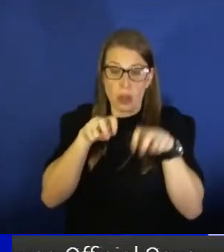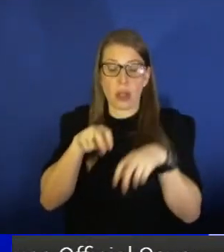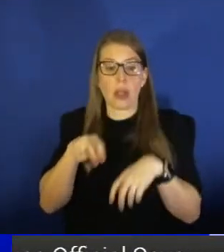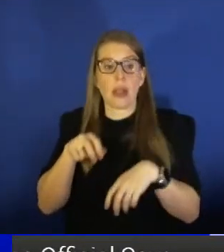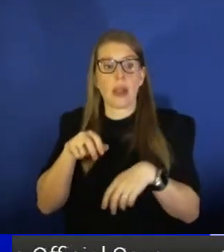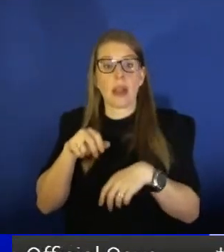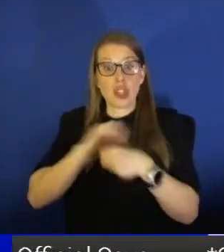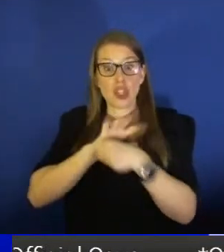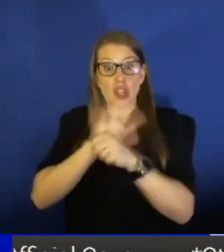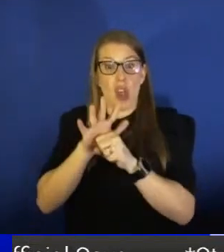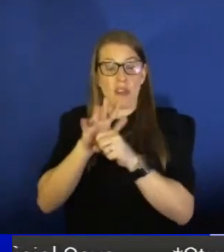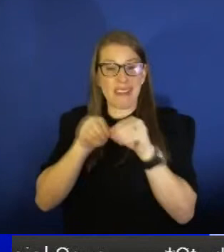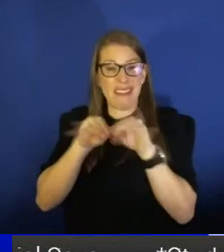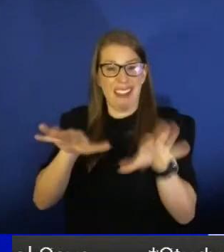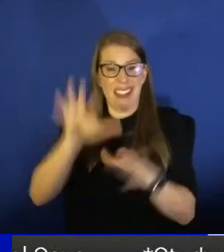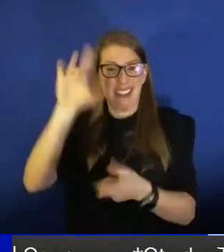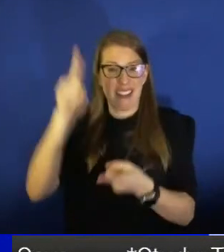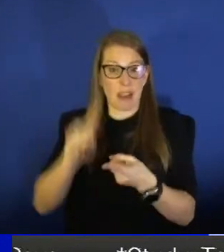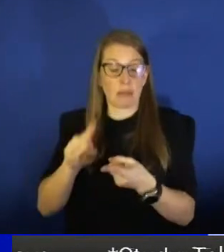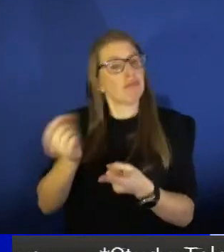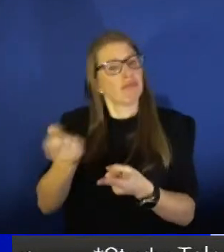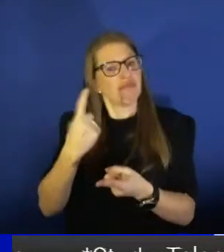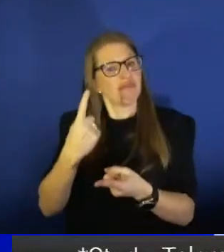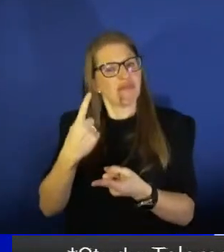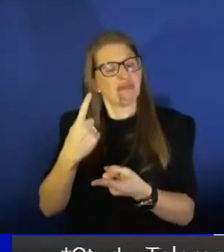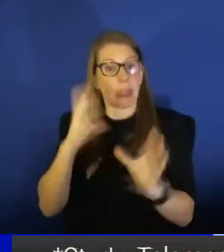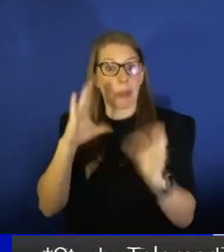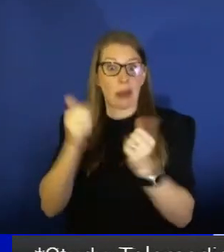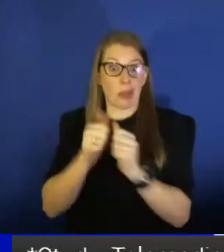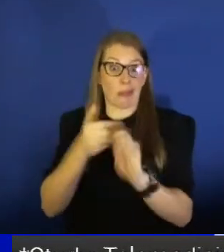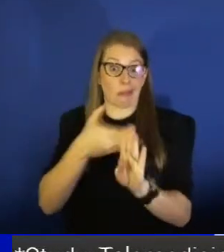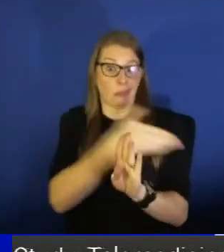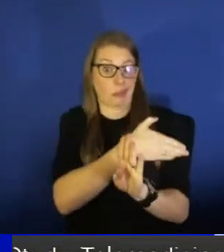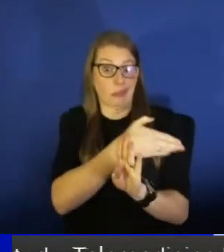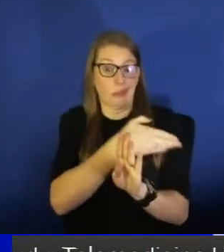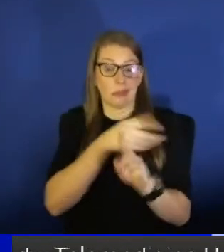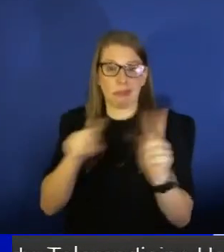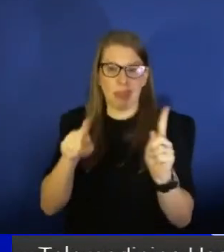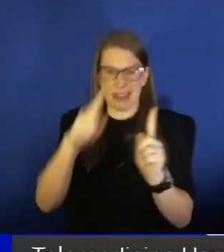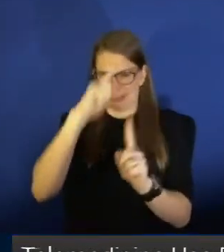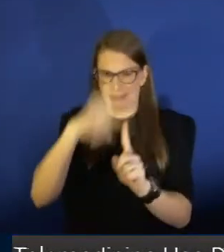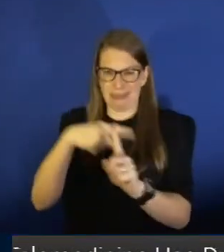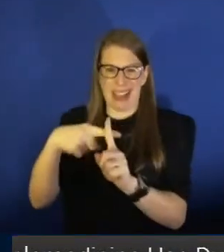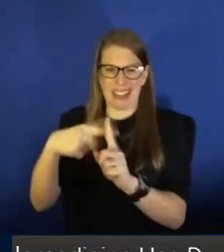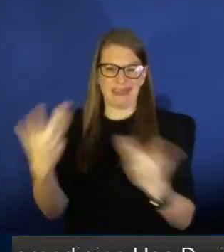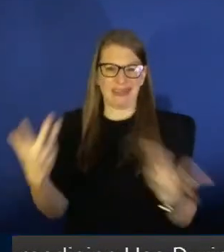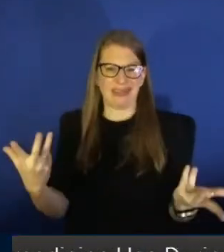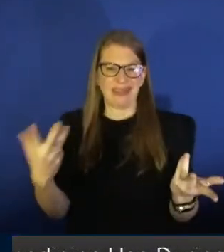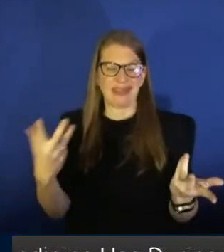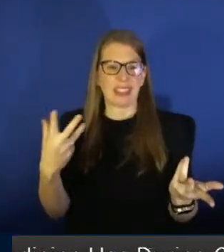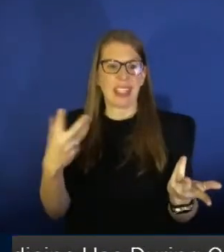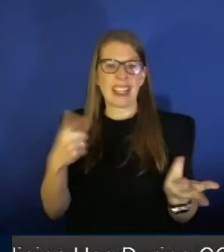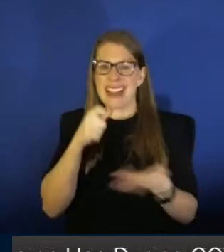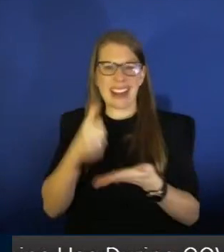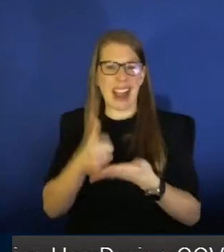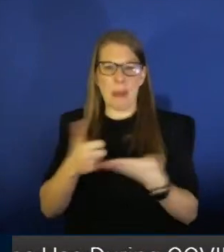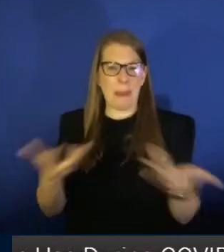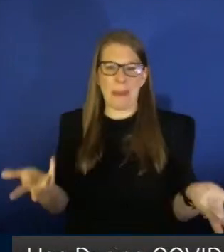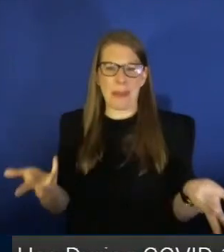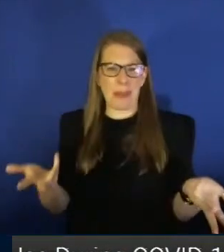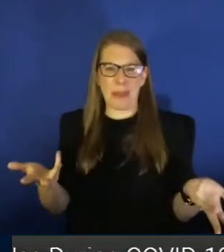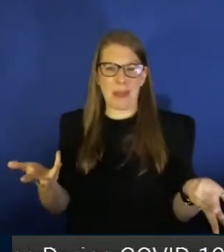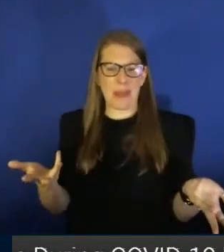has been at different times, but there's just not an upside to making right. that Well, higher you risk. said it's just not helpful, and I think Yeah. you make a good point. I don't